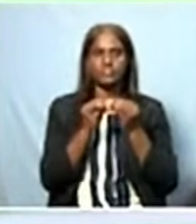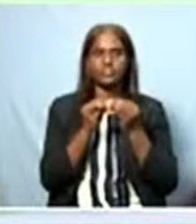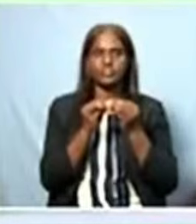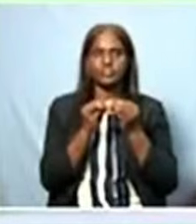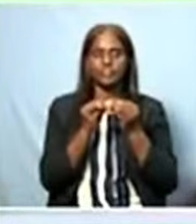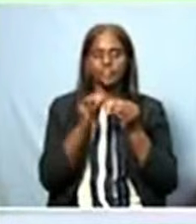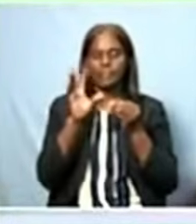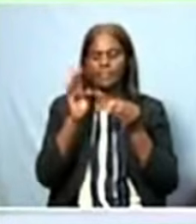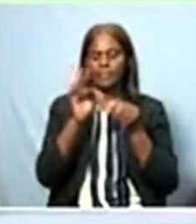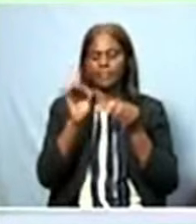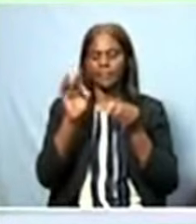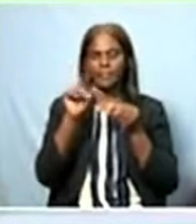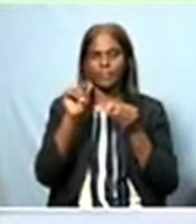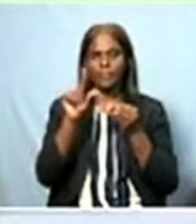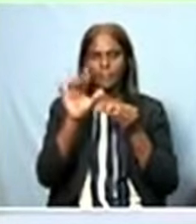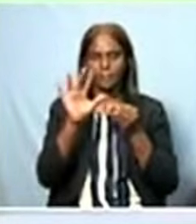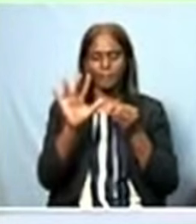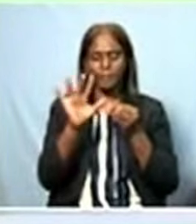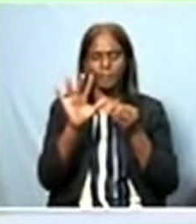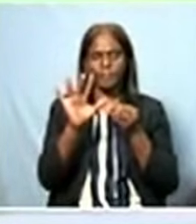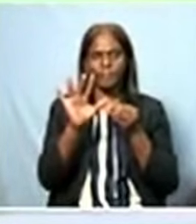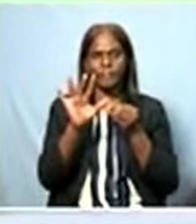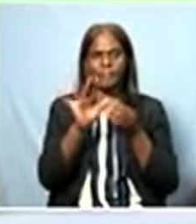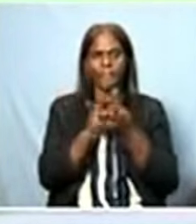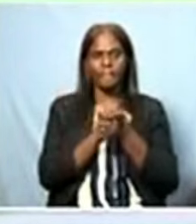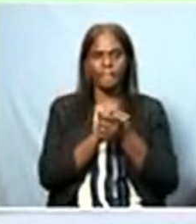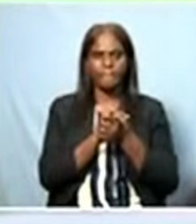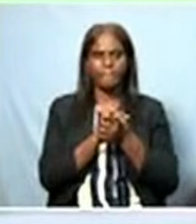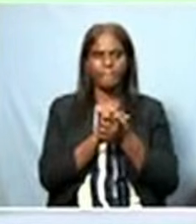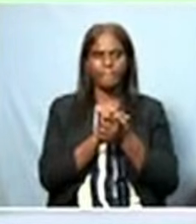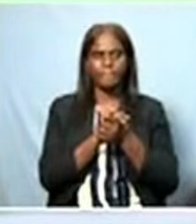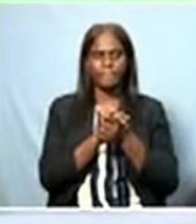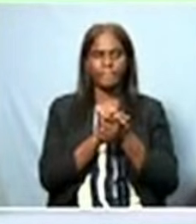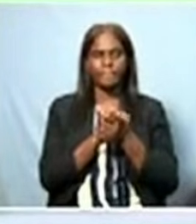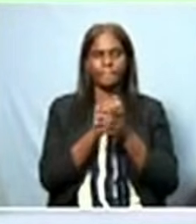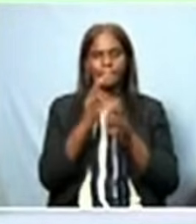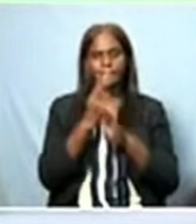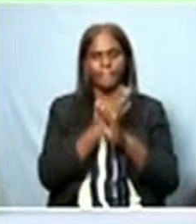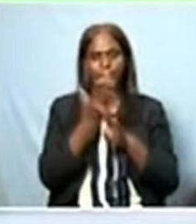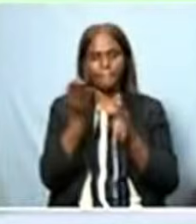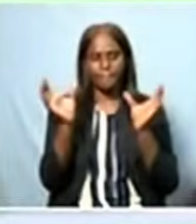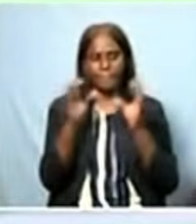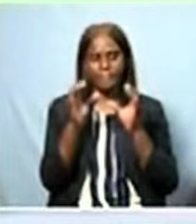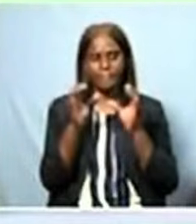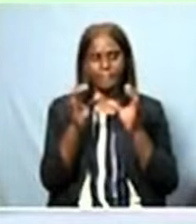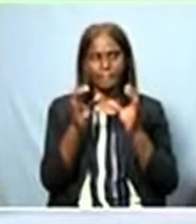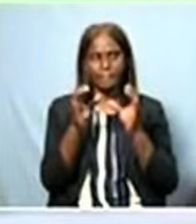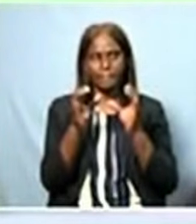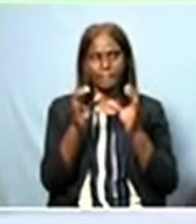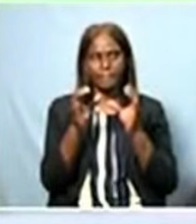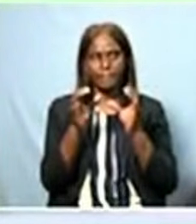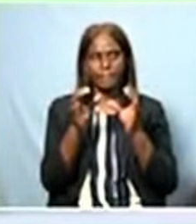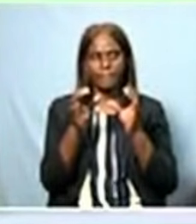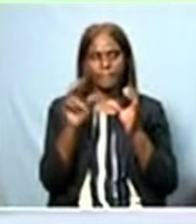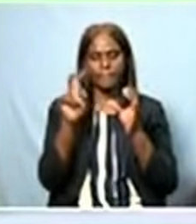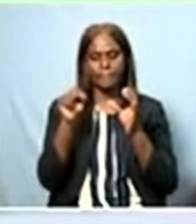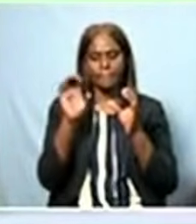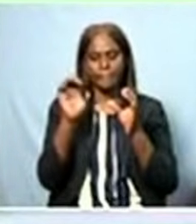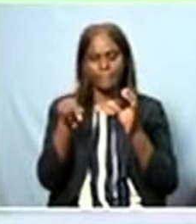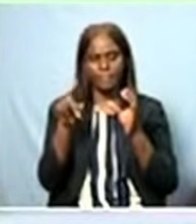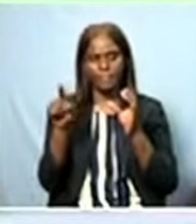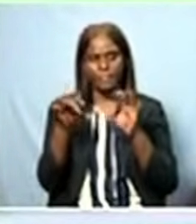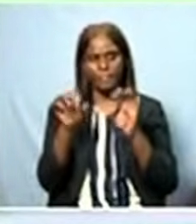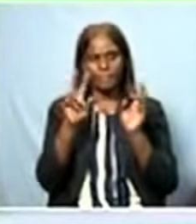Bill number 7 of 2025, and appearing before the committee is the National Congress Party.